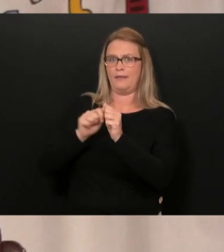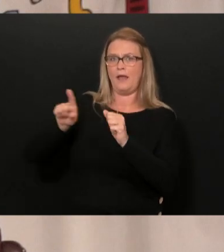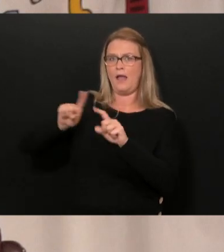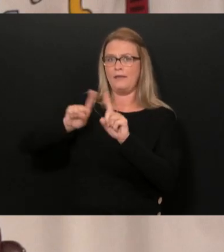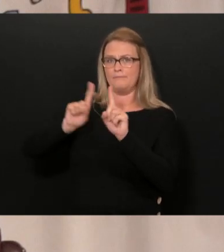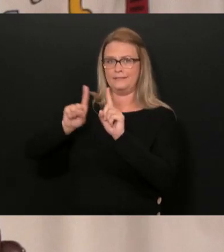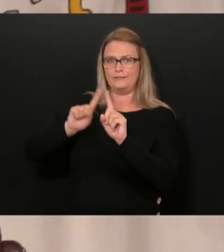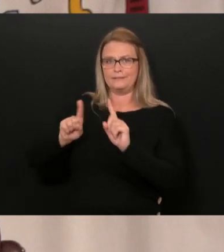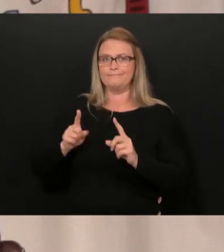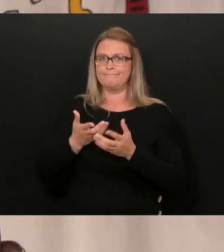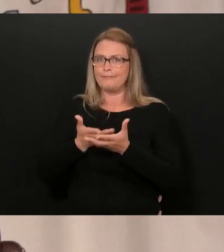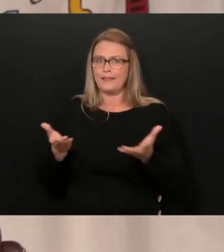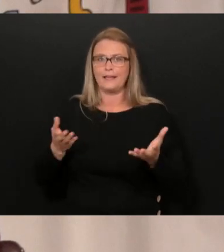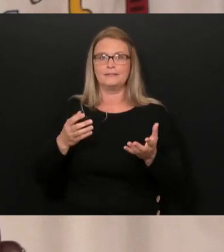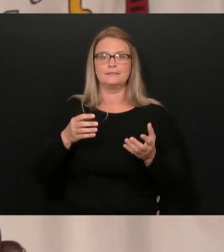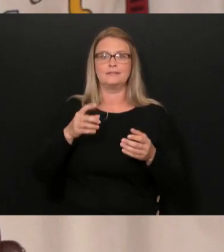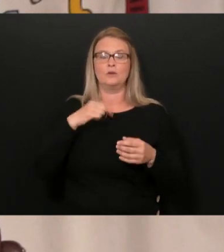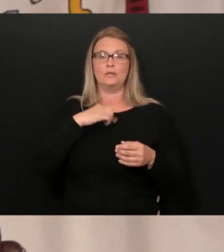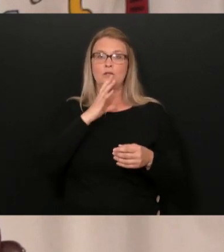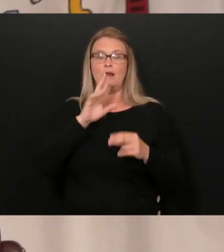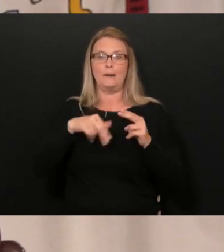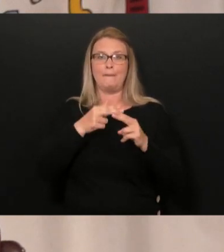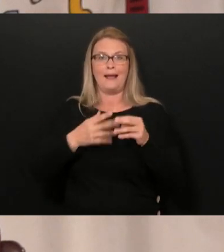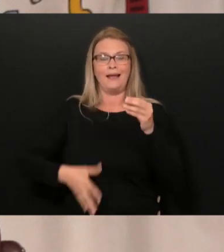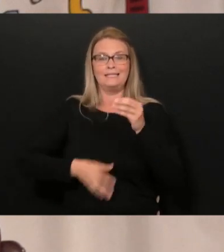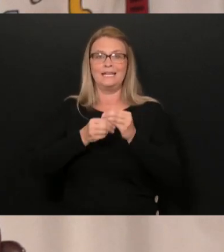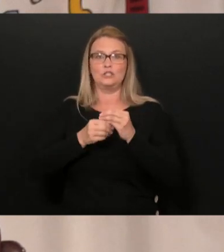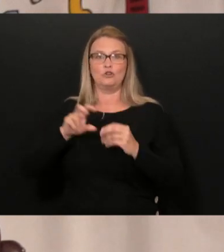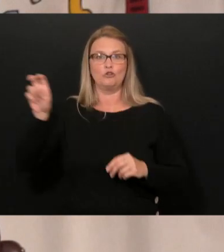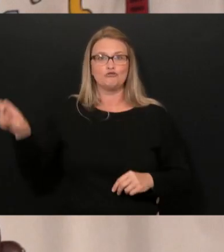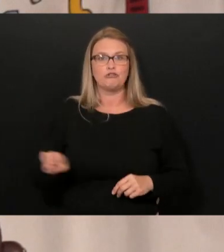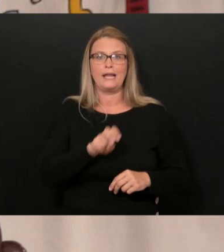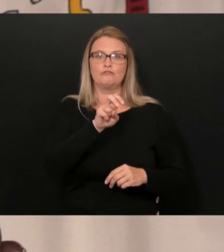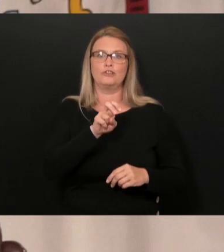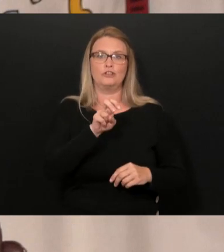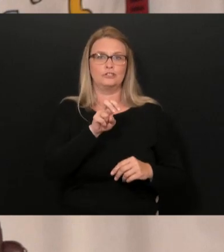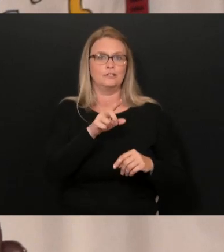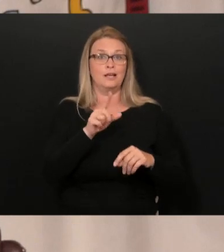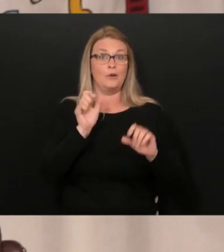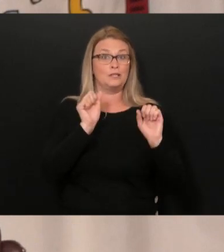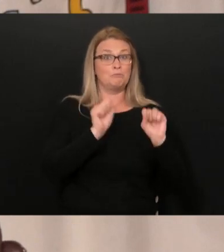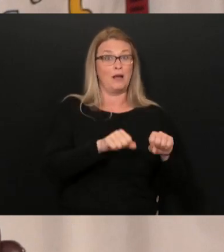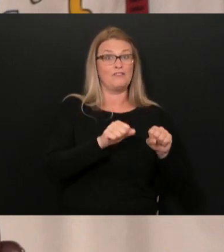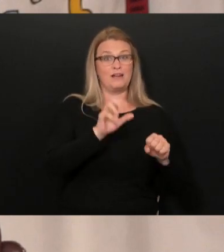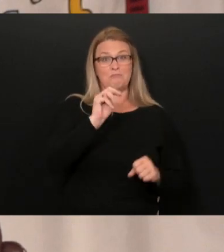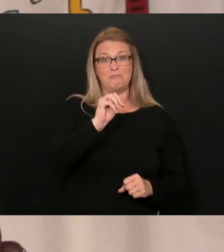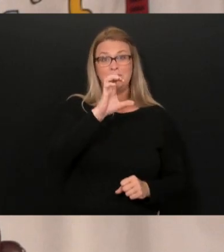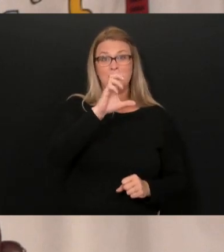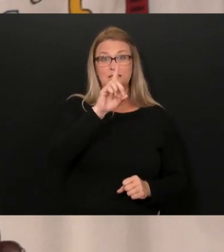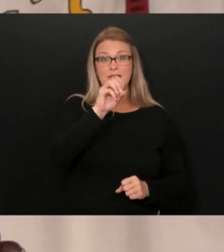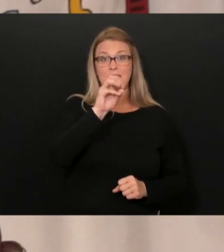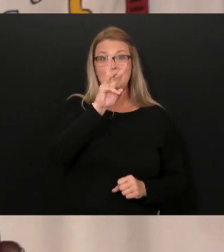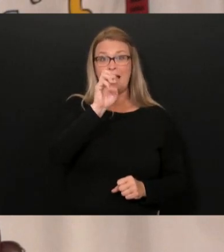way as far as additional transfers and everything. And I think you said that with the possibility of McDowell, and